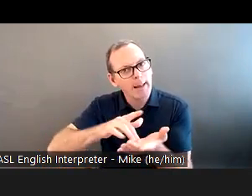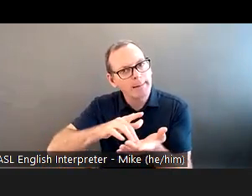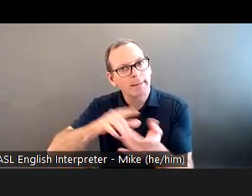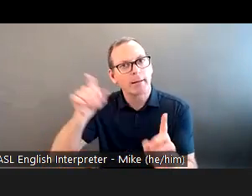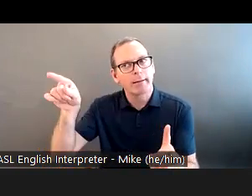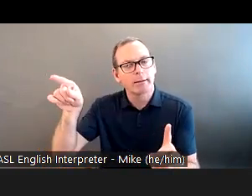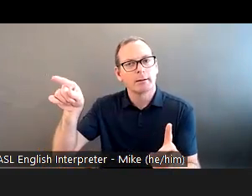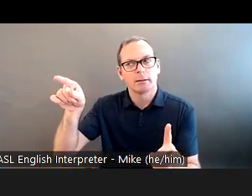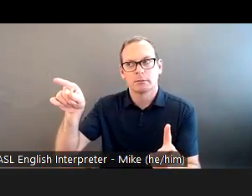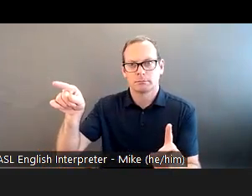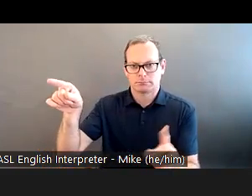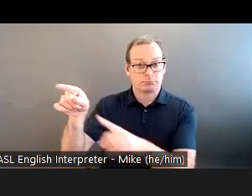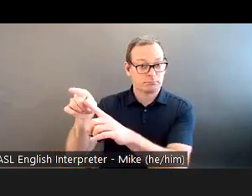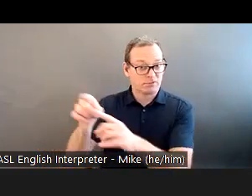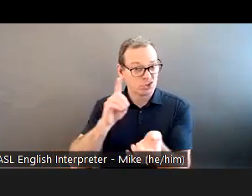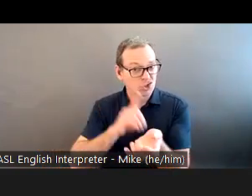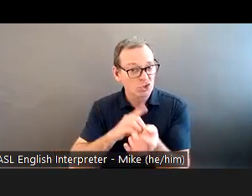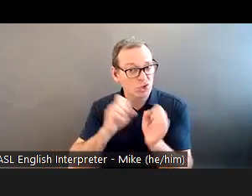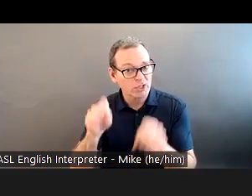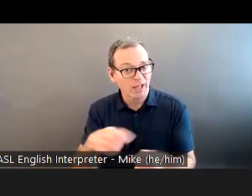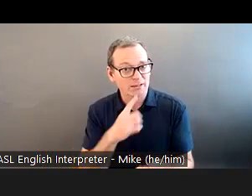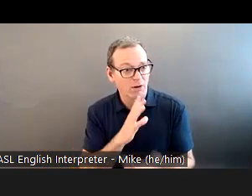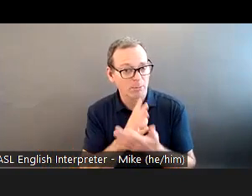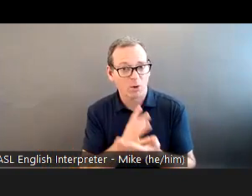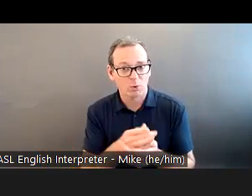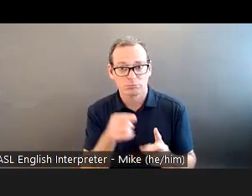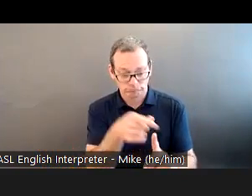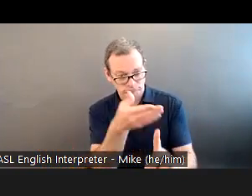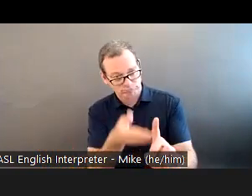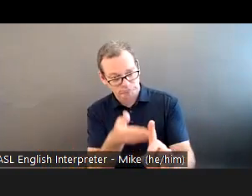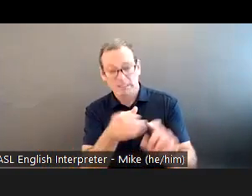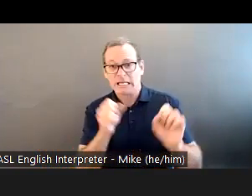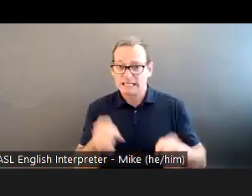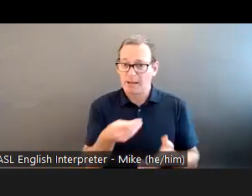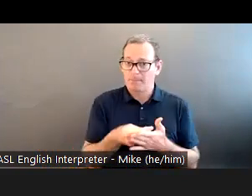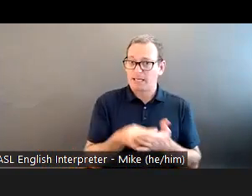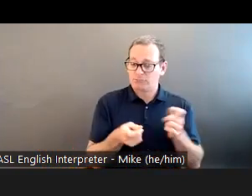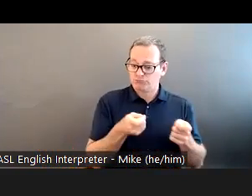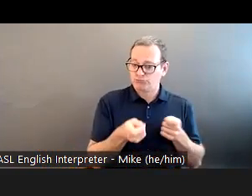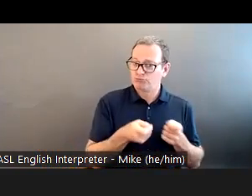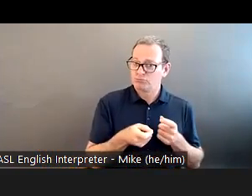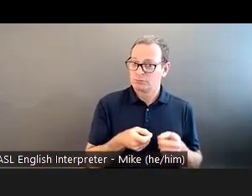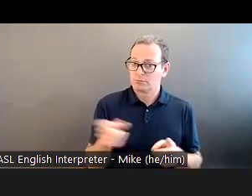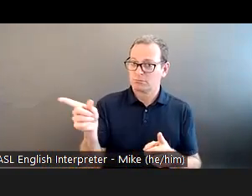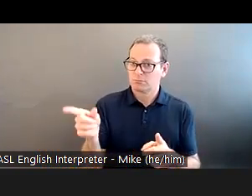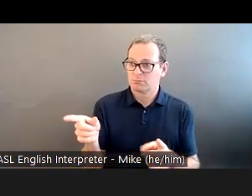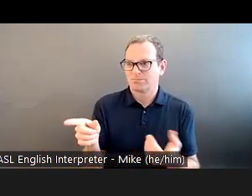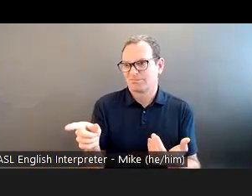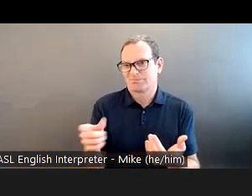say about whether the client can manage the money, typically, but I mean, they could.